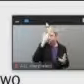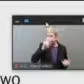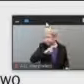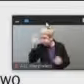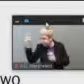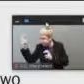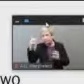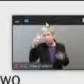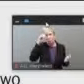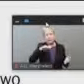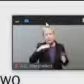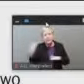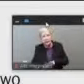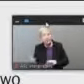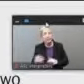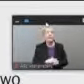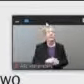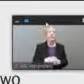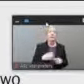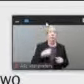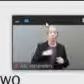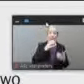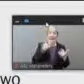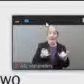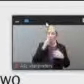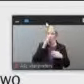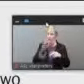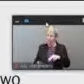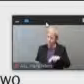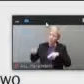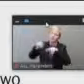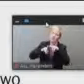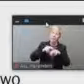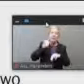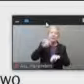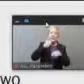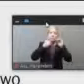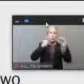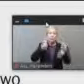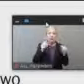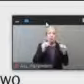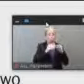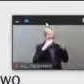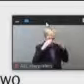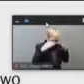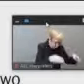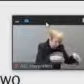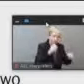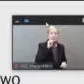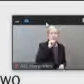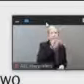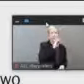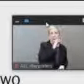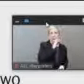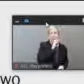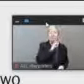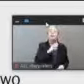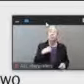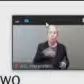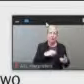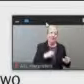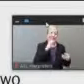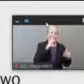increase vaccinations for seniors by 10% over the next 2 weeks. And we want to give seniors, and we are giving seniors,